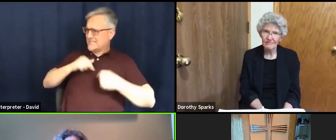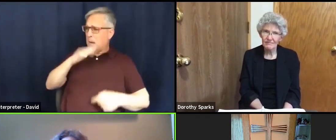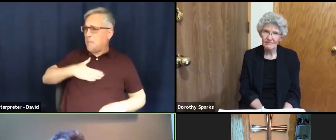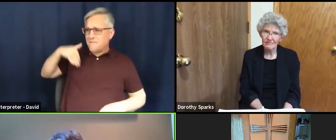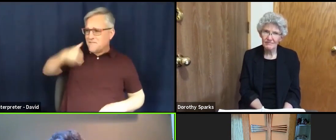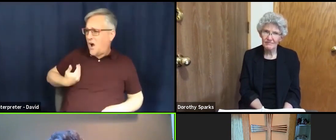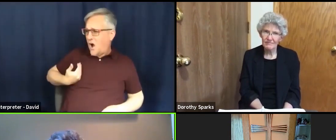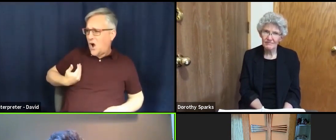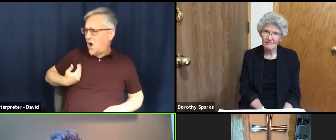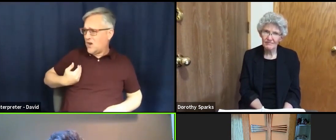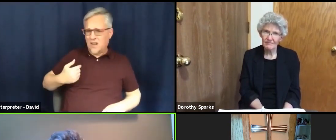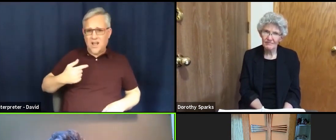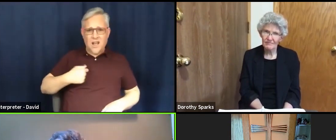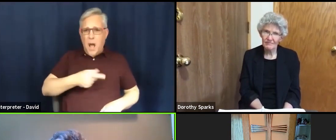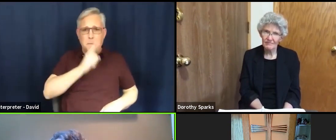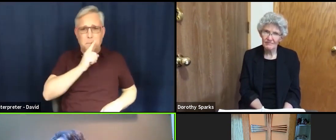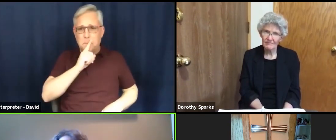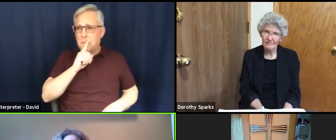fault,